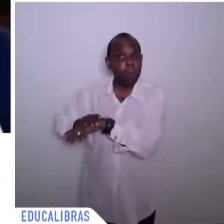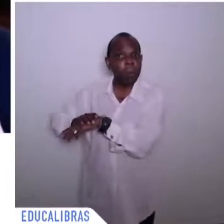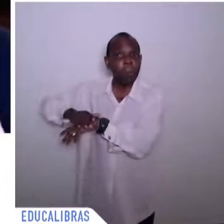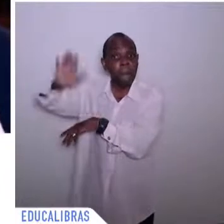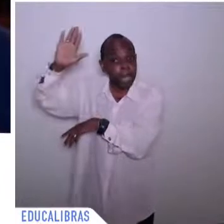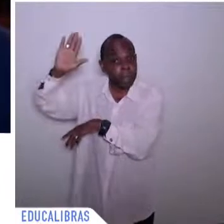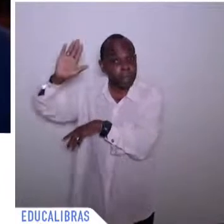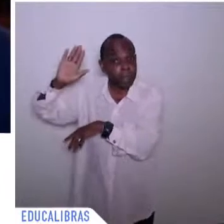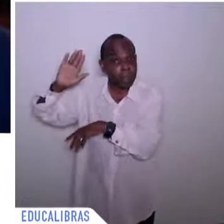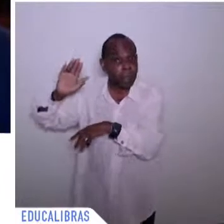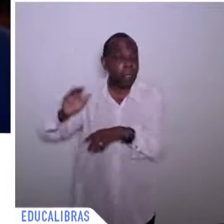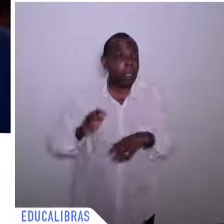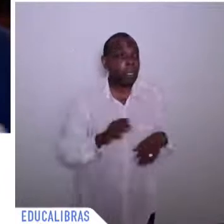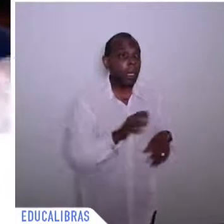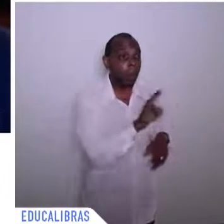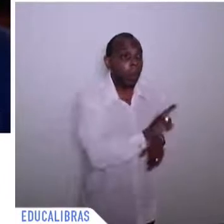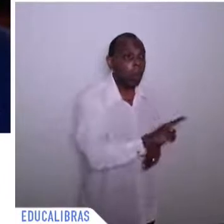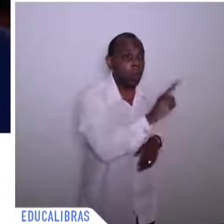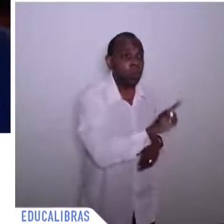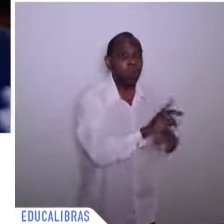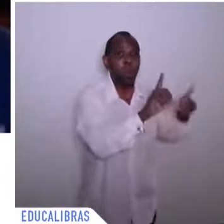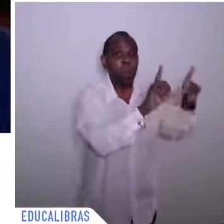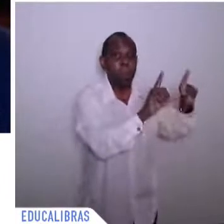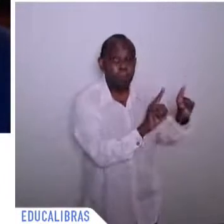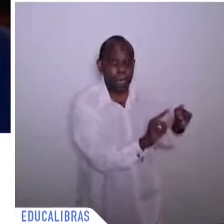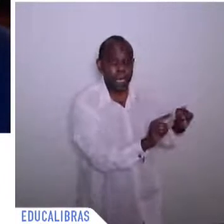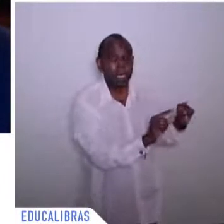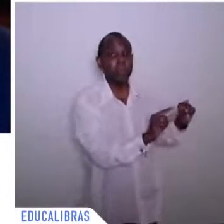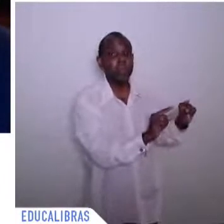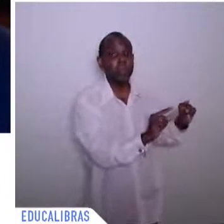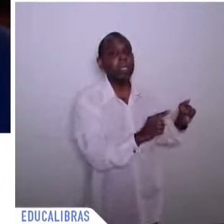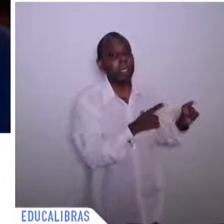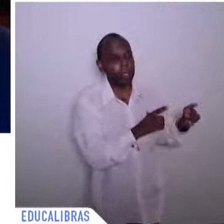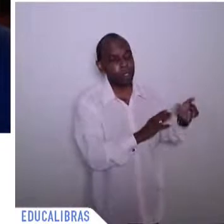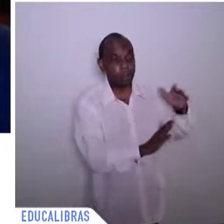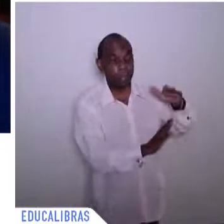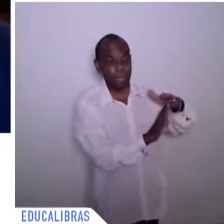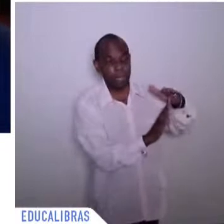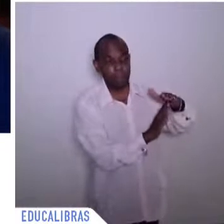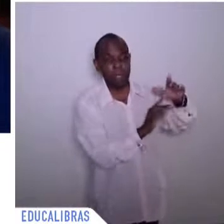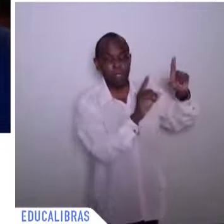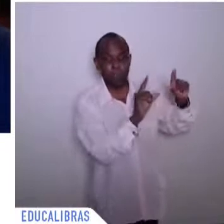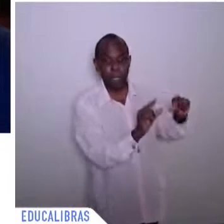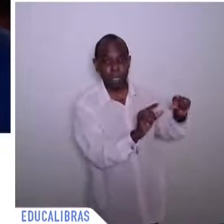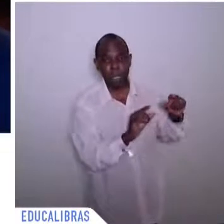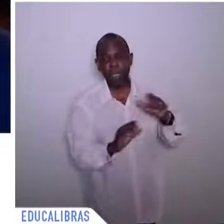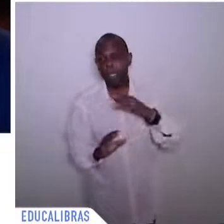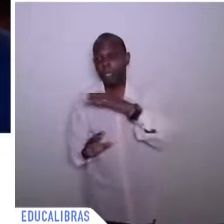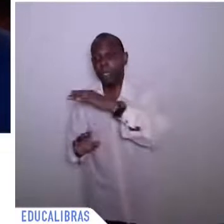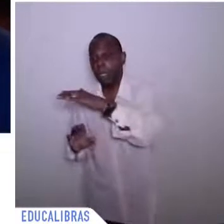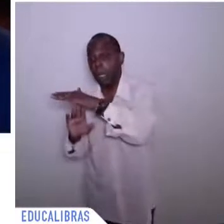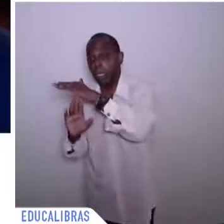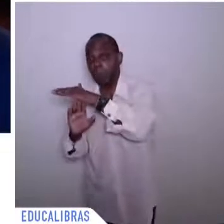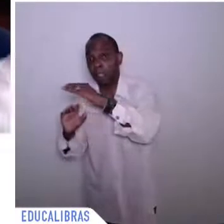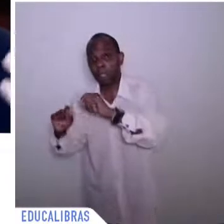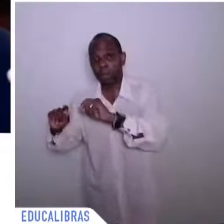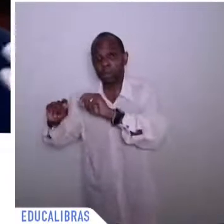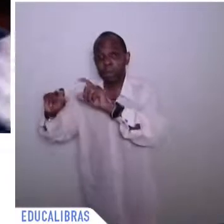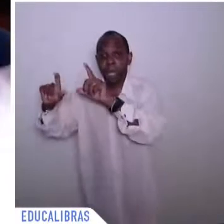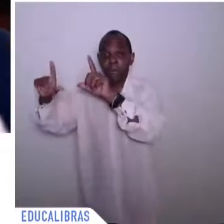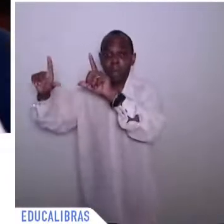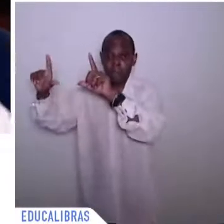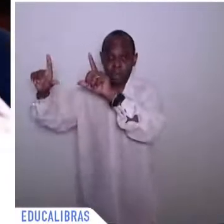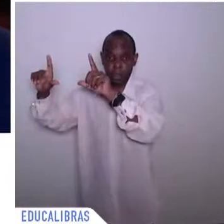they compare the candidate expenditures from one election to another, you can compare and you can see these larger